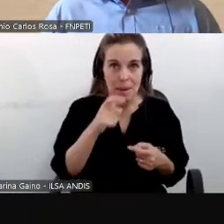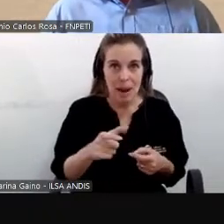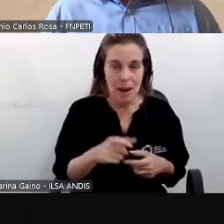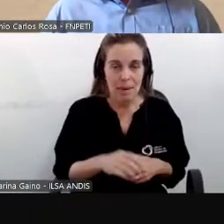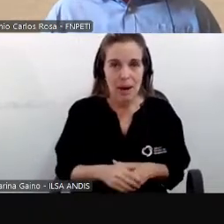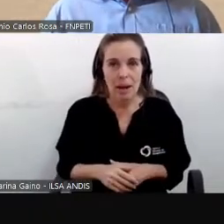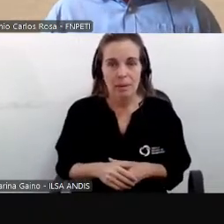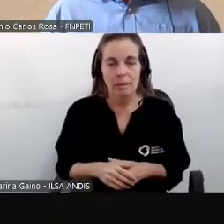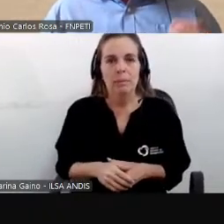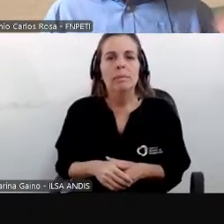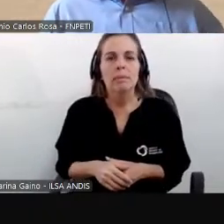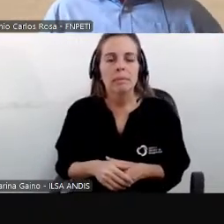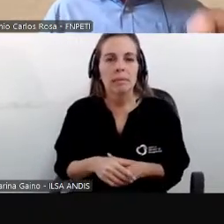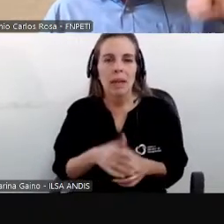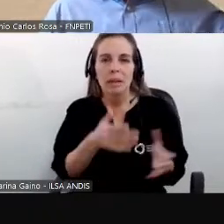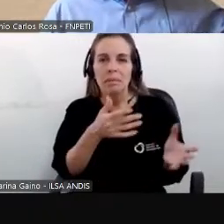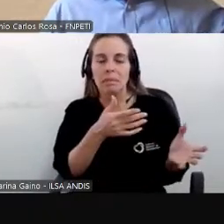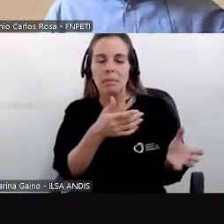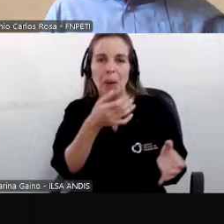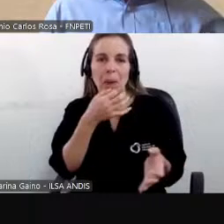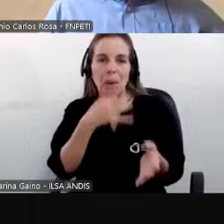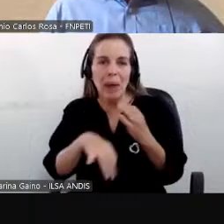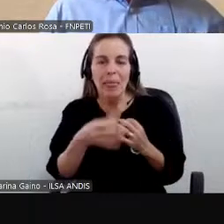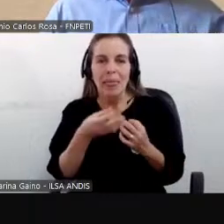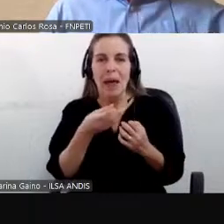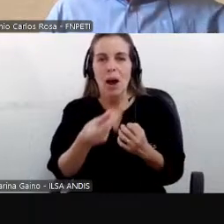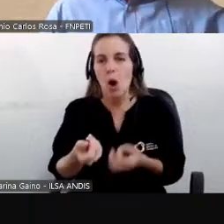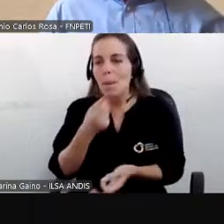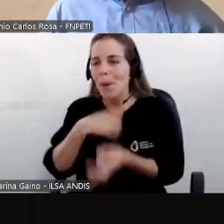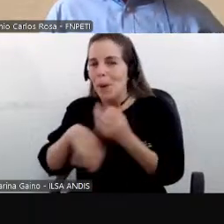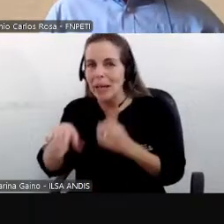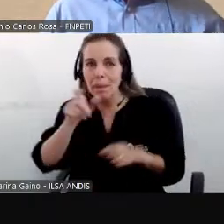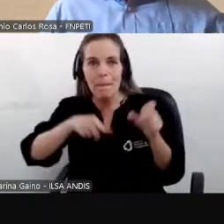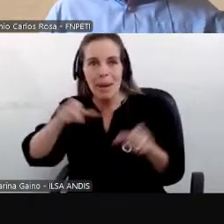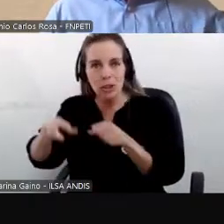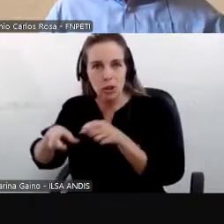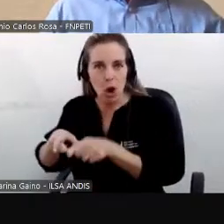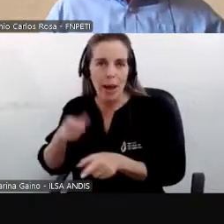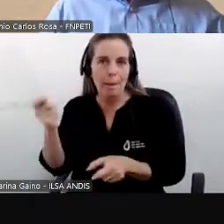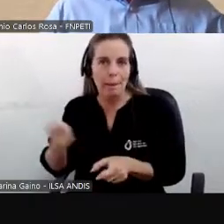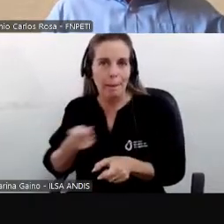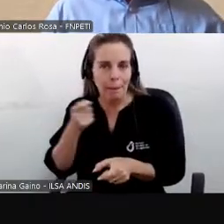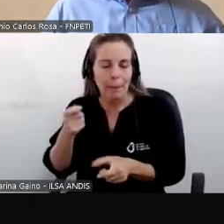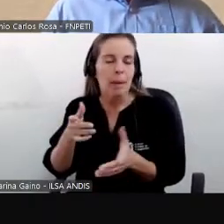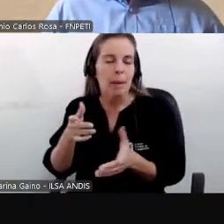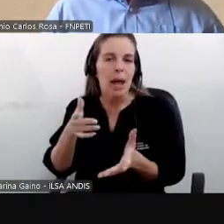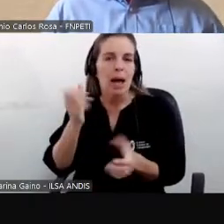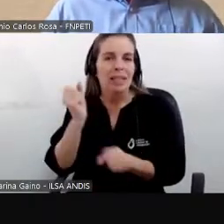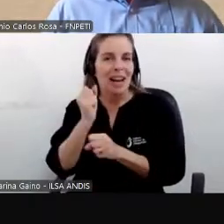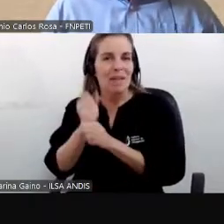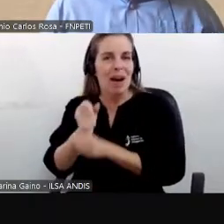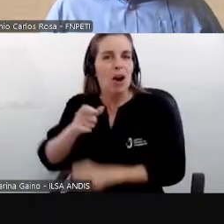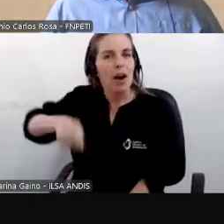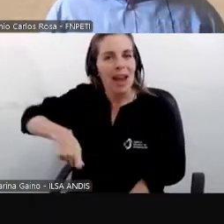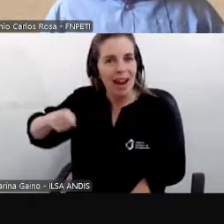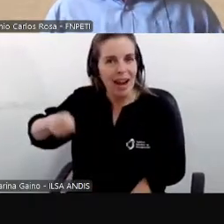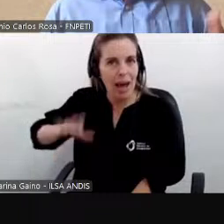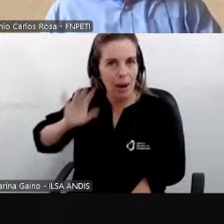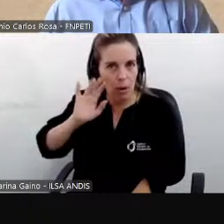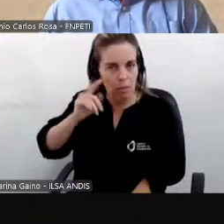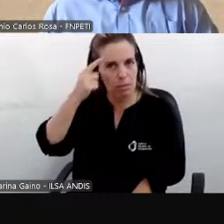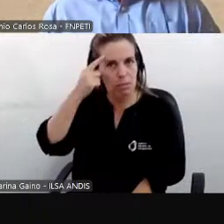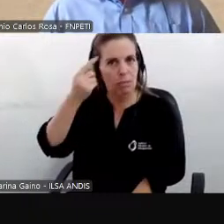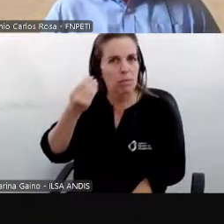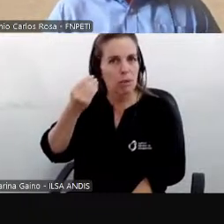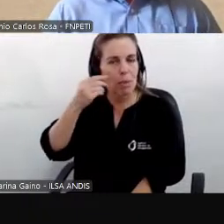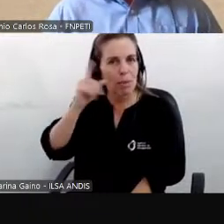the concept of human trafficking for labor exploitation was introduced, although it had been discussed under the Protocol